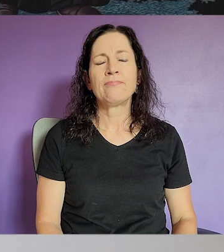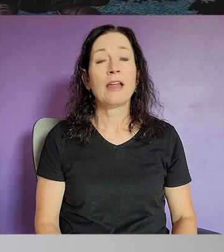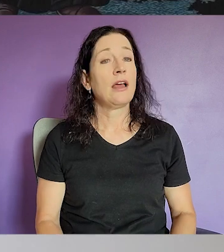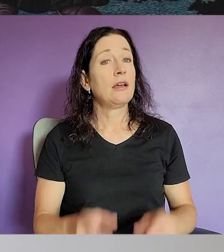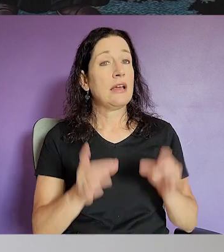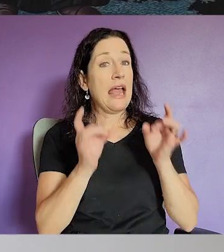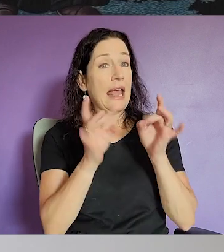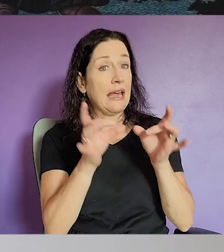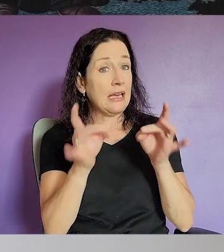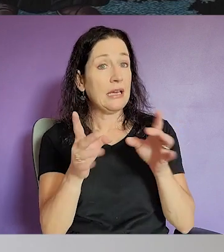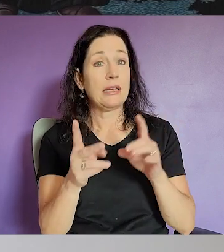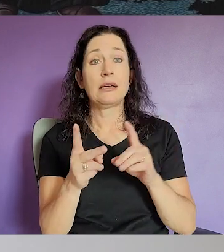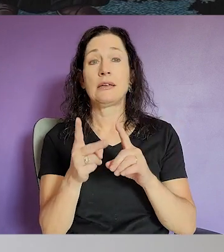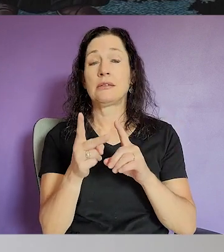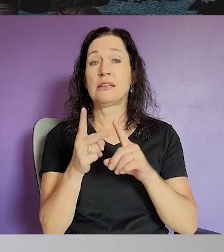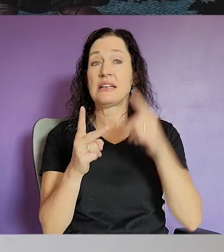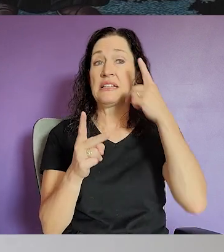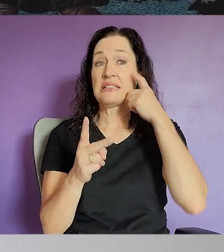suspicion,